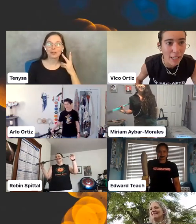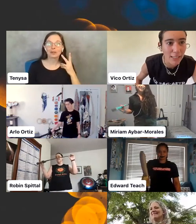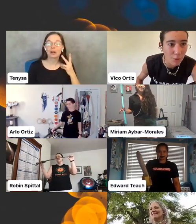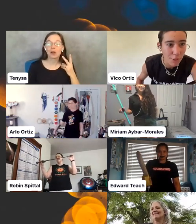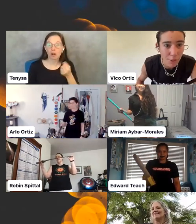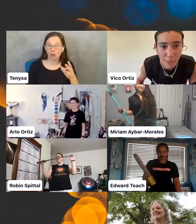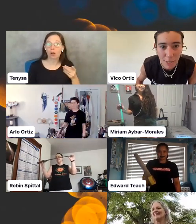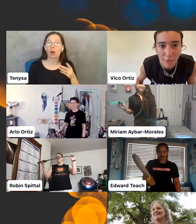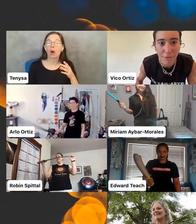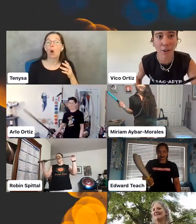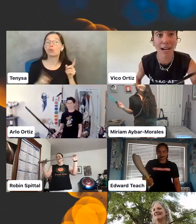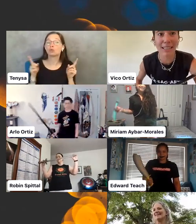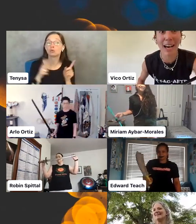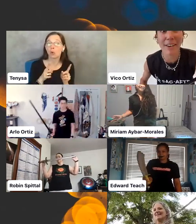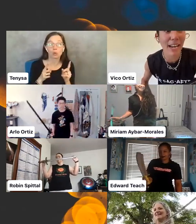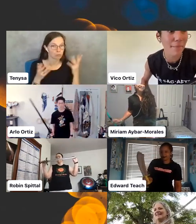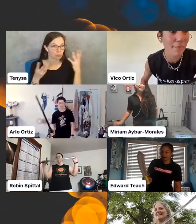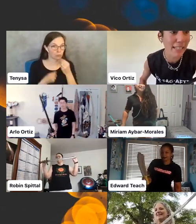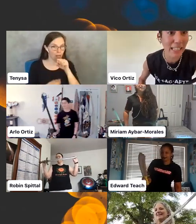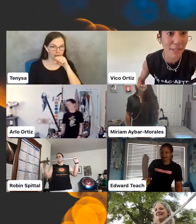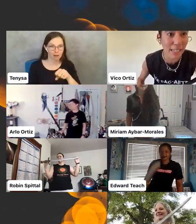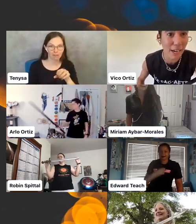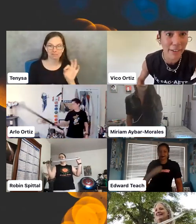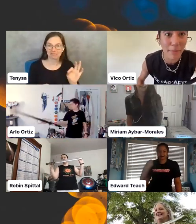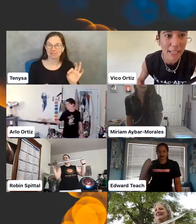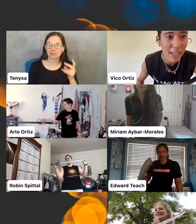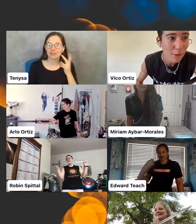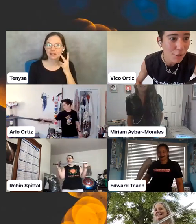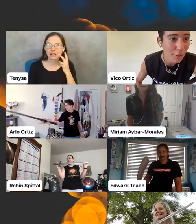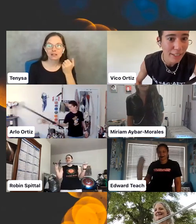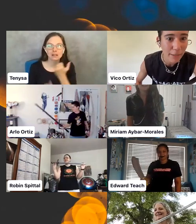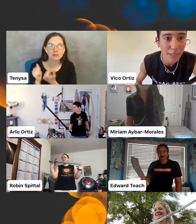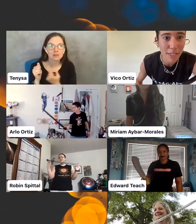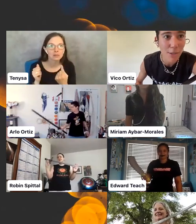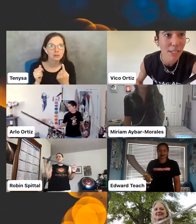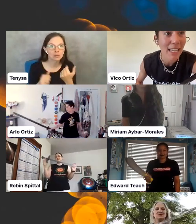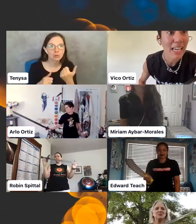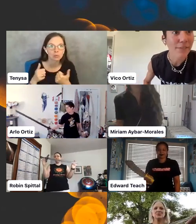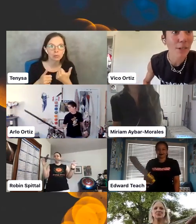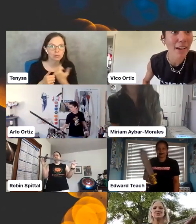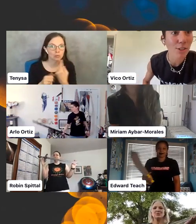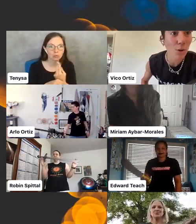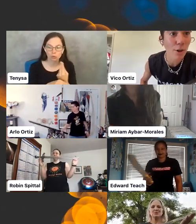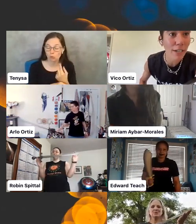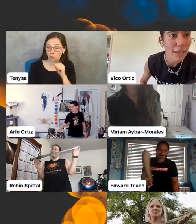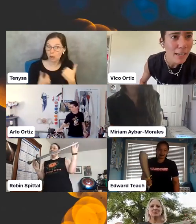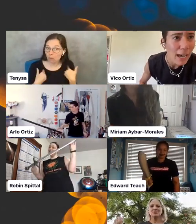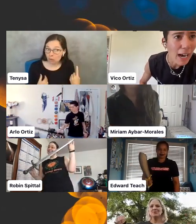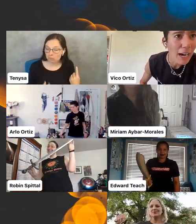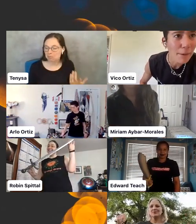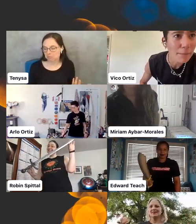action. Oh, that's a short sword, beautiful. I love it, amazing. Let me see which swords everybody's been using. If you don't have a